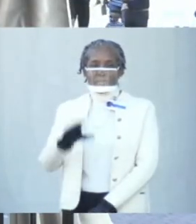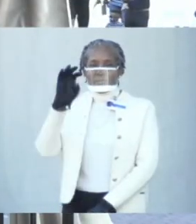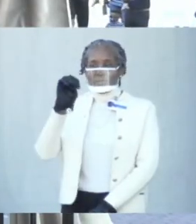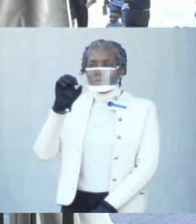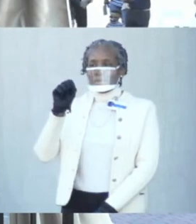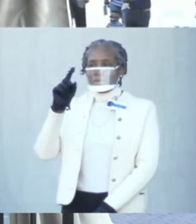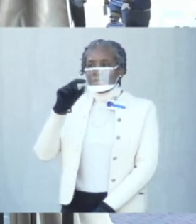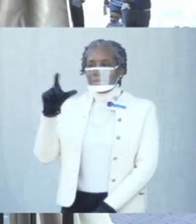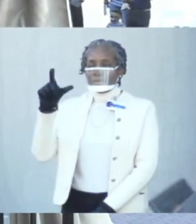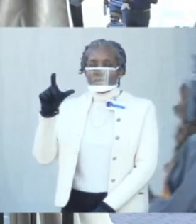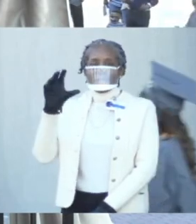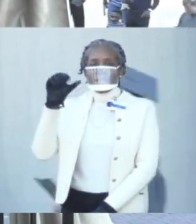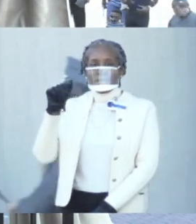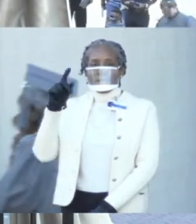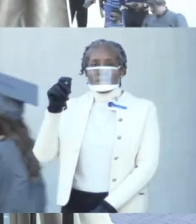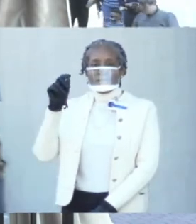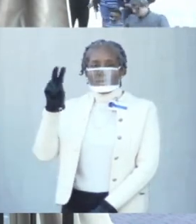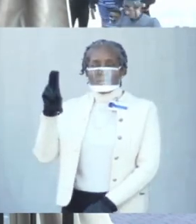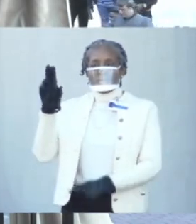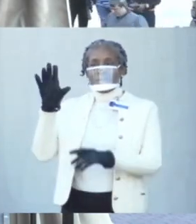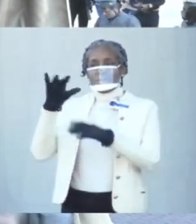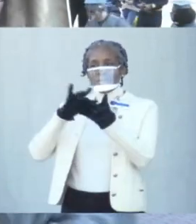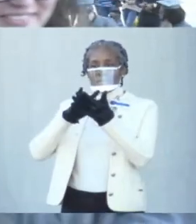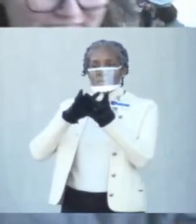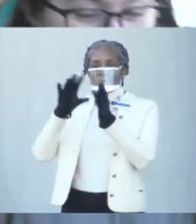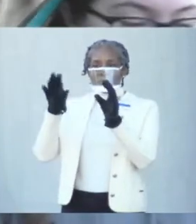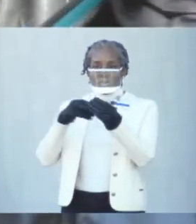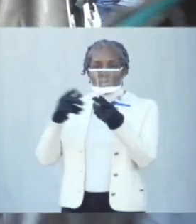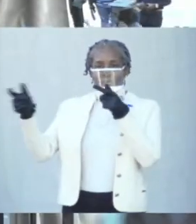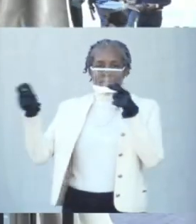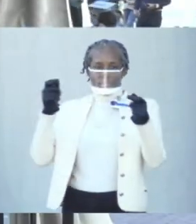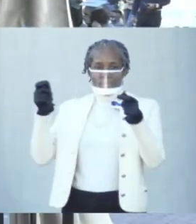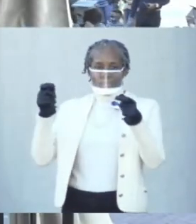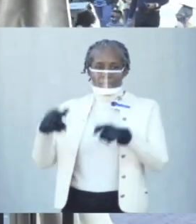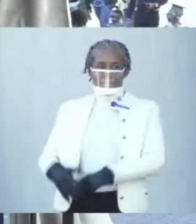Estelle Adu, Medical Office Administration.